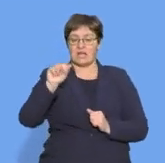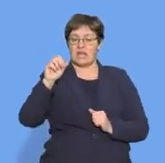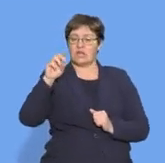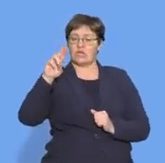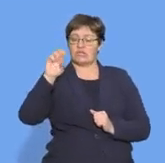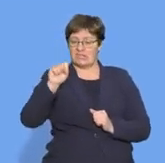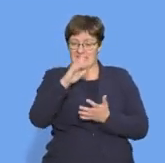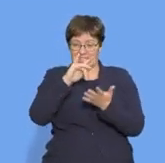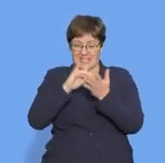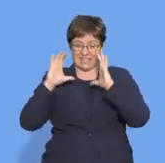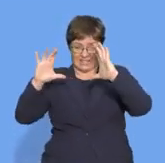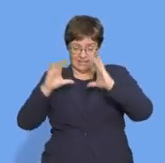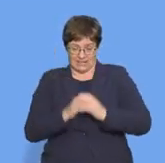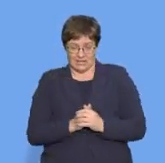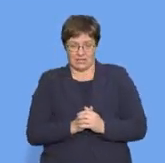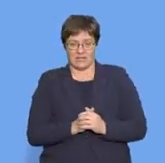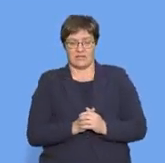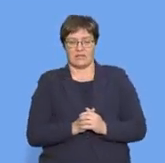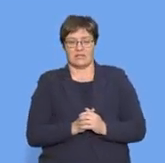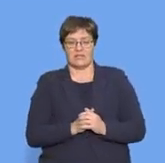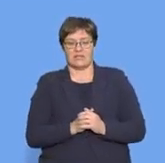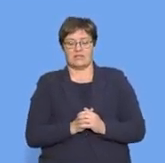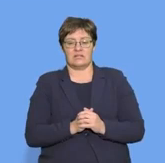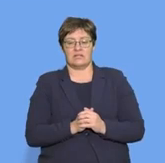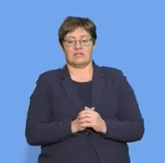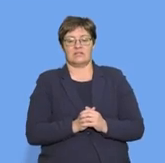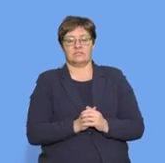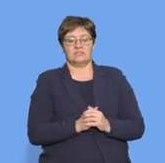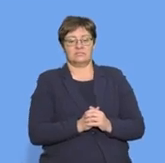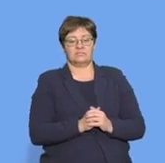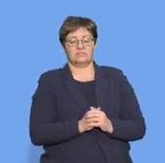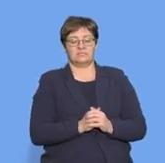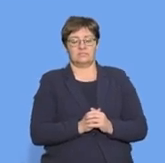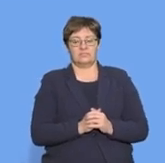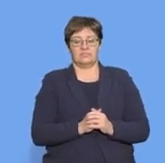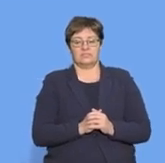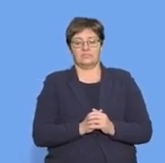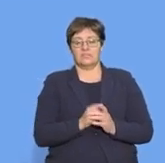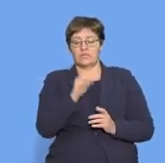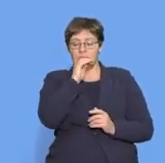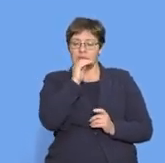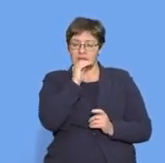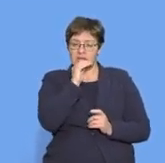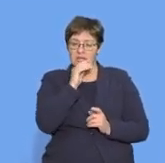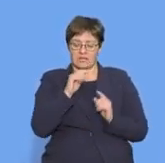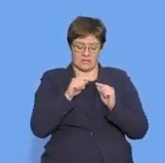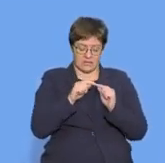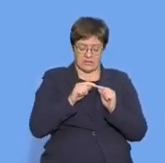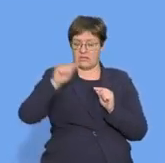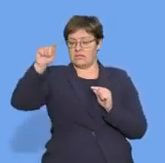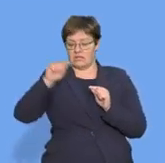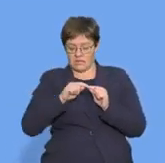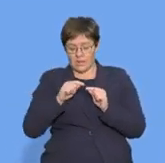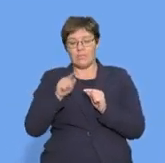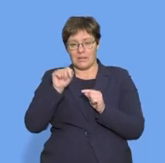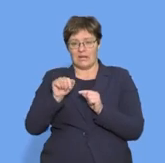circle, right? And then also the center will be normally where we place the radius from